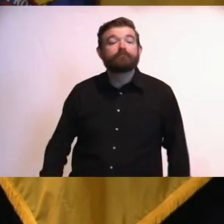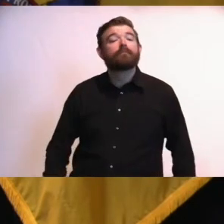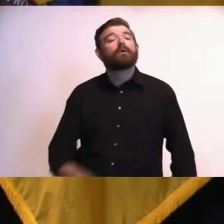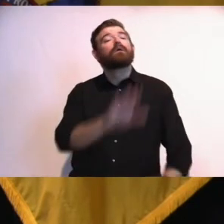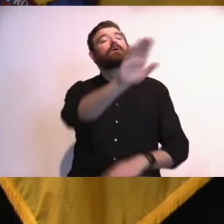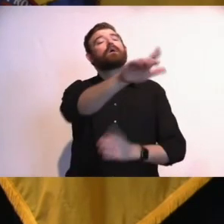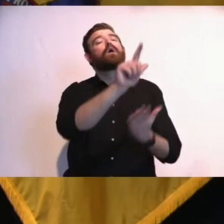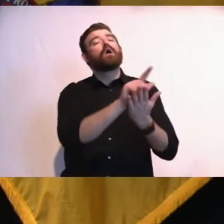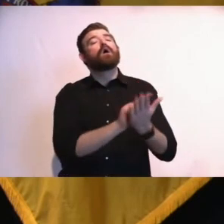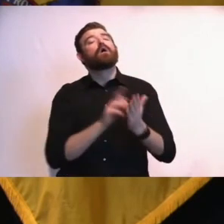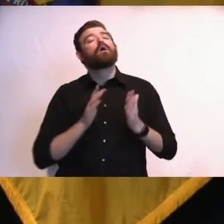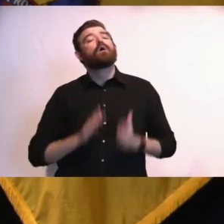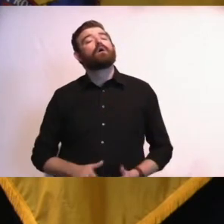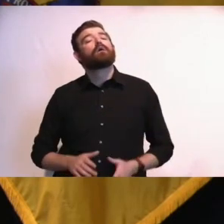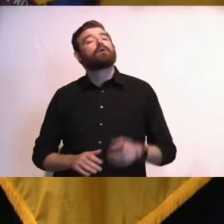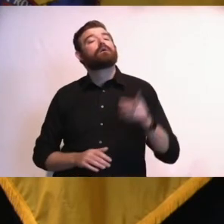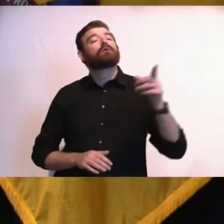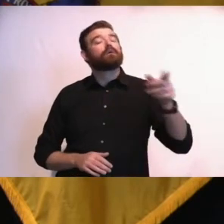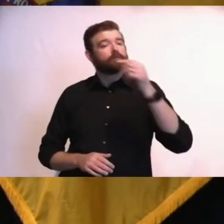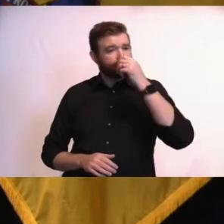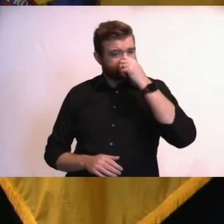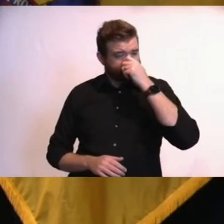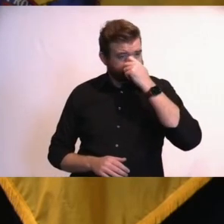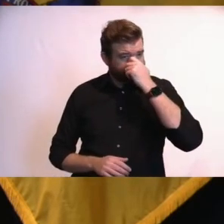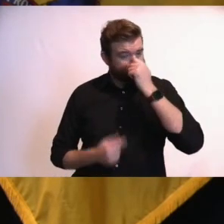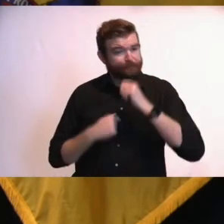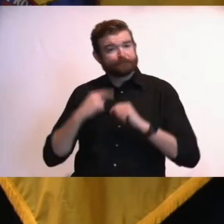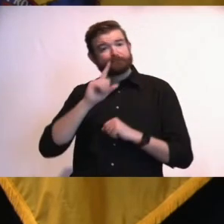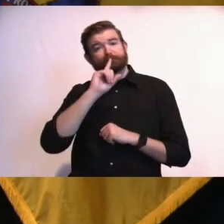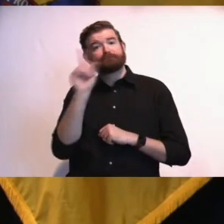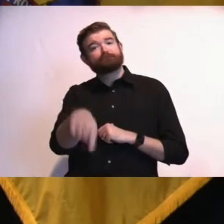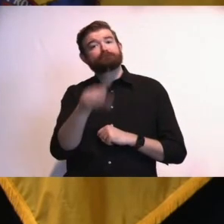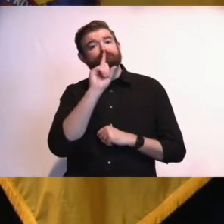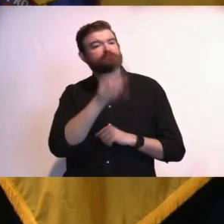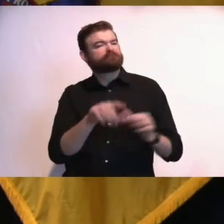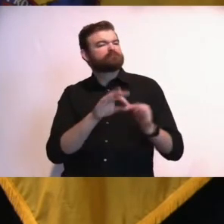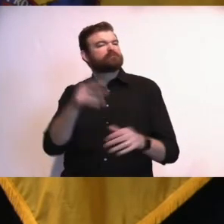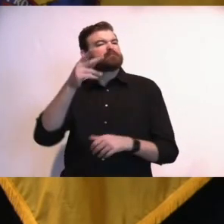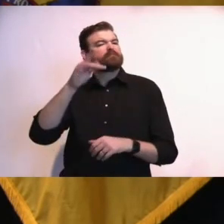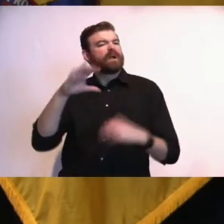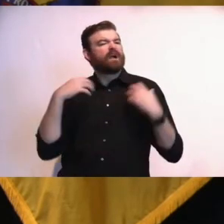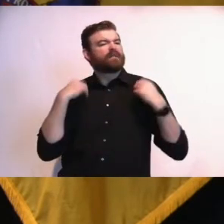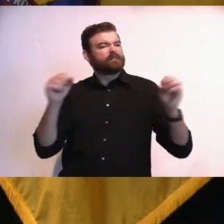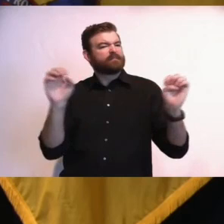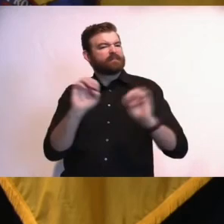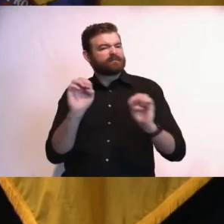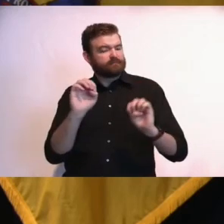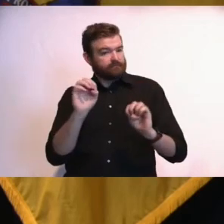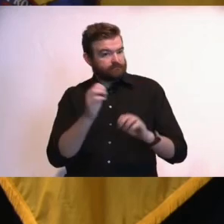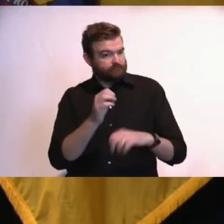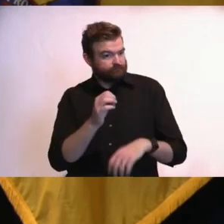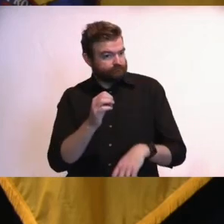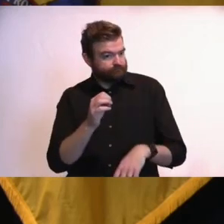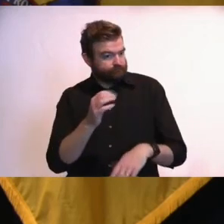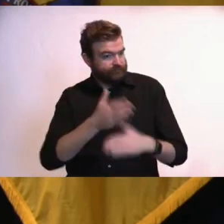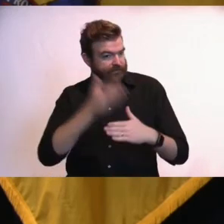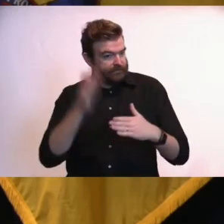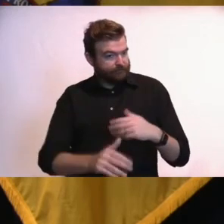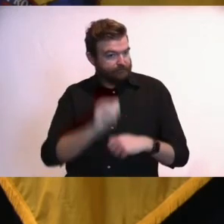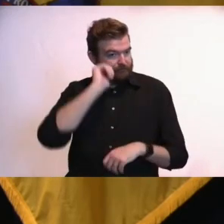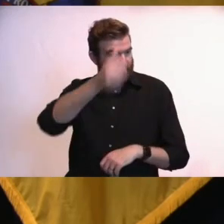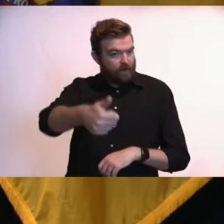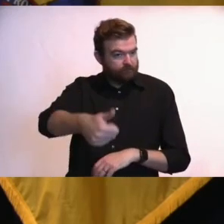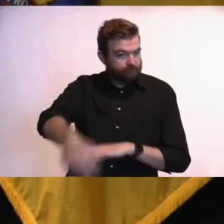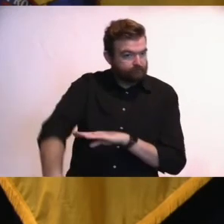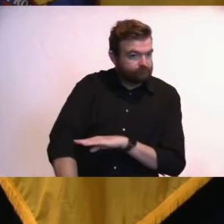directives and orders related to the public health emergency expire tomorrow night. You're absolutely right, at 11:59 on January